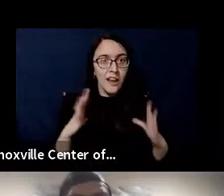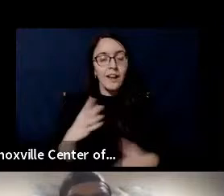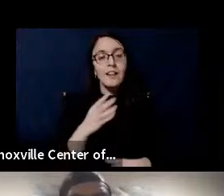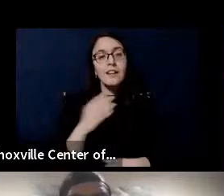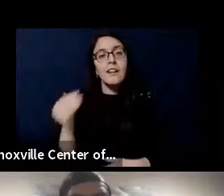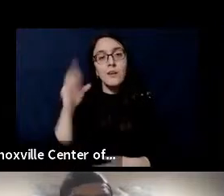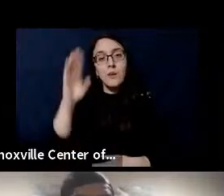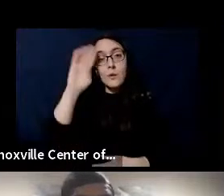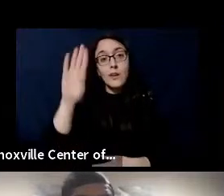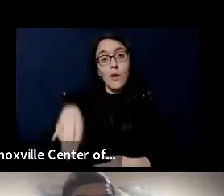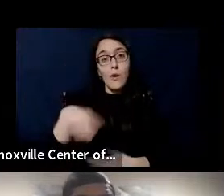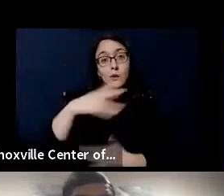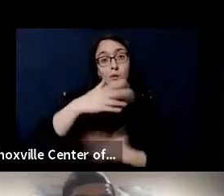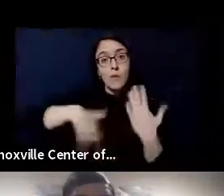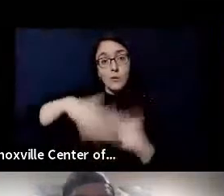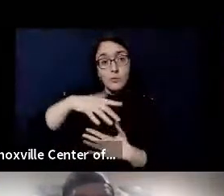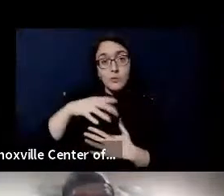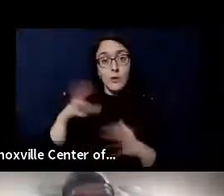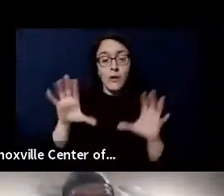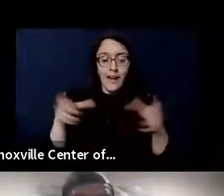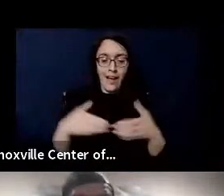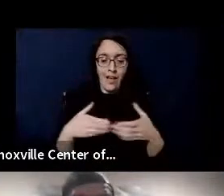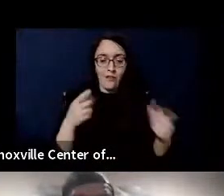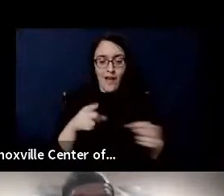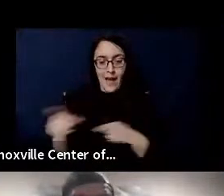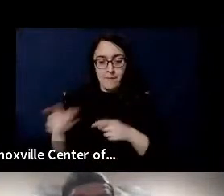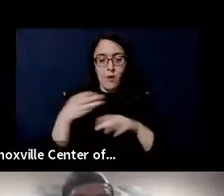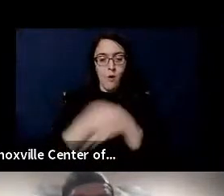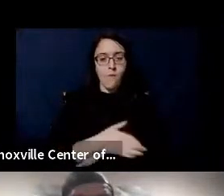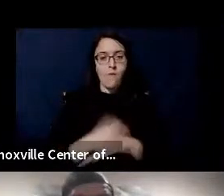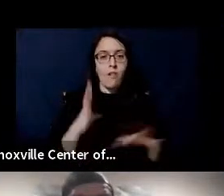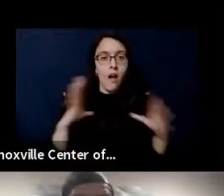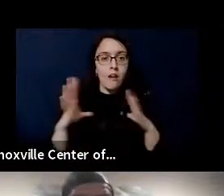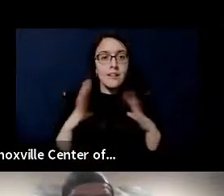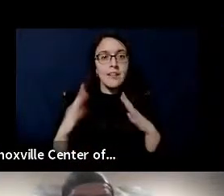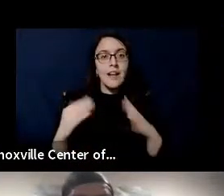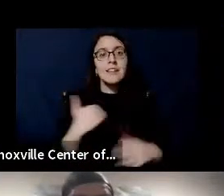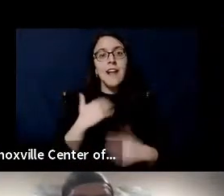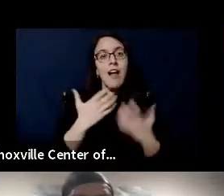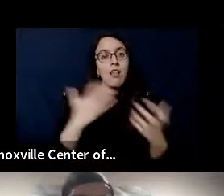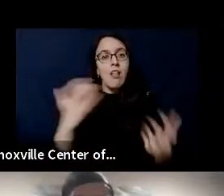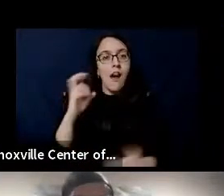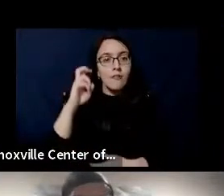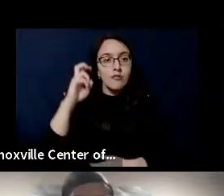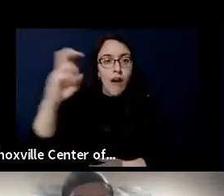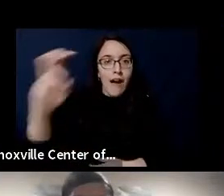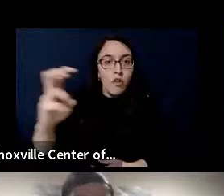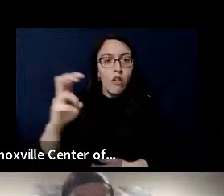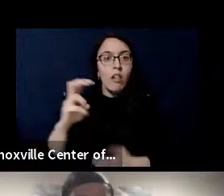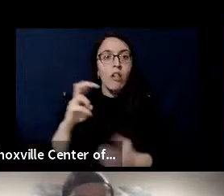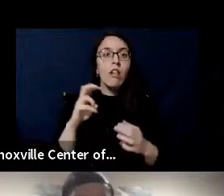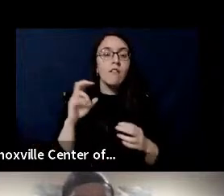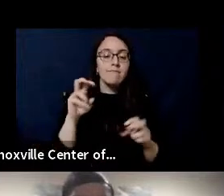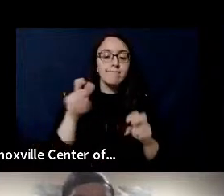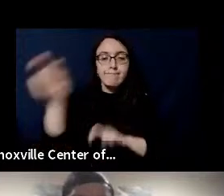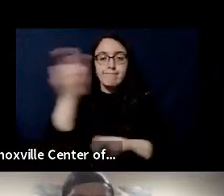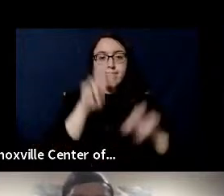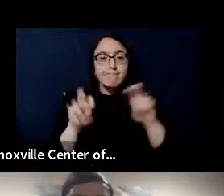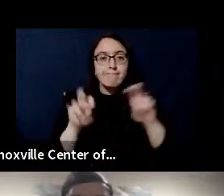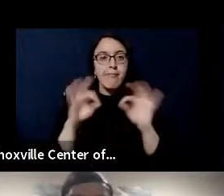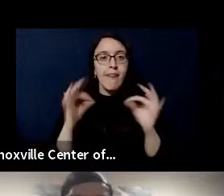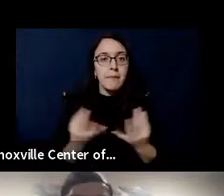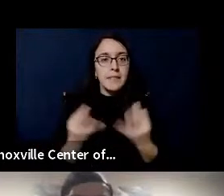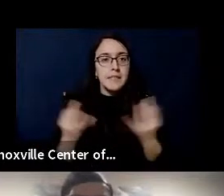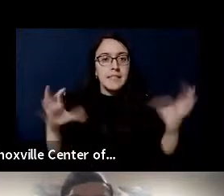gatherings happen over the holidays, there was a lot of travel, there was a lot of families getting together. I guess